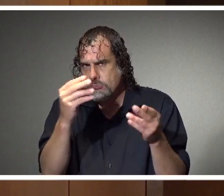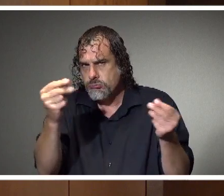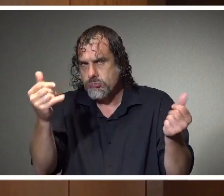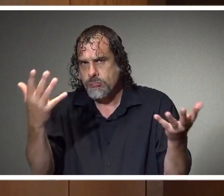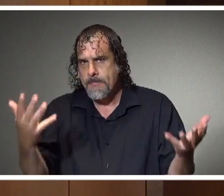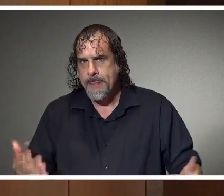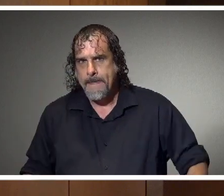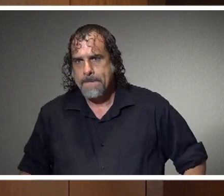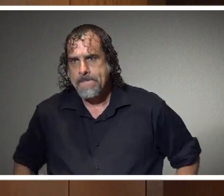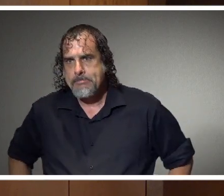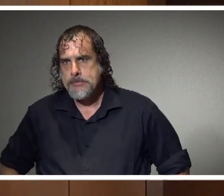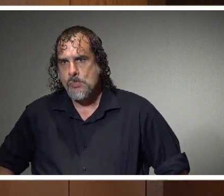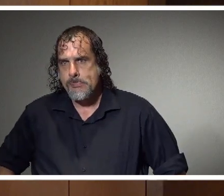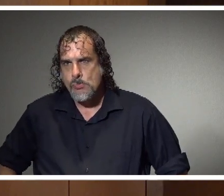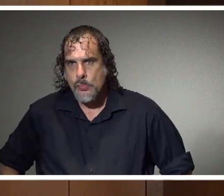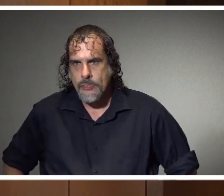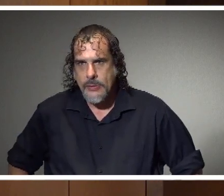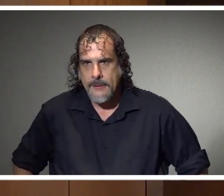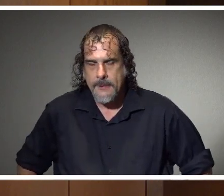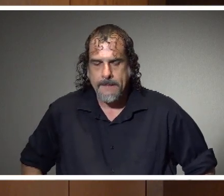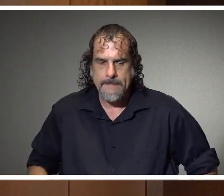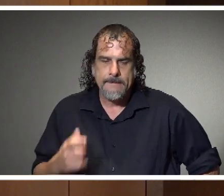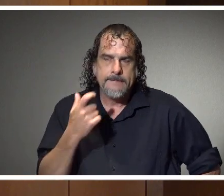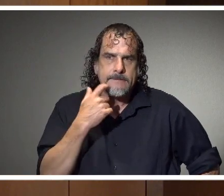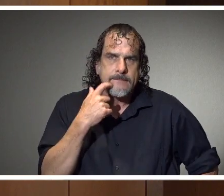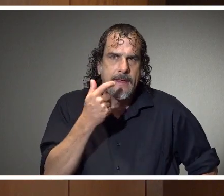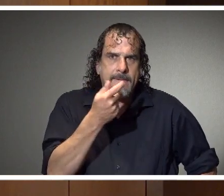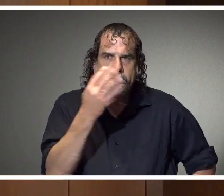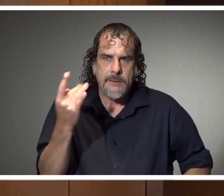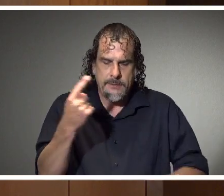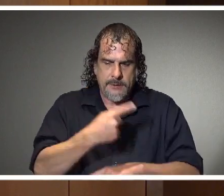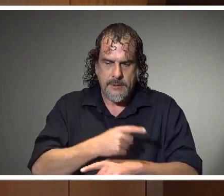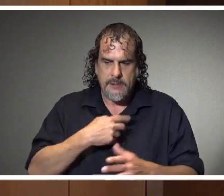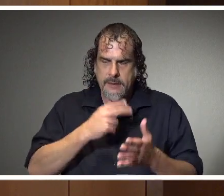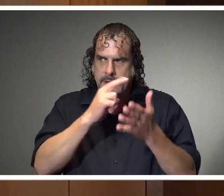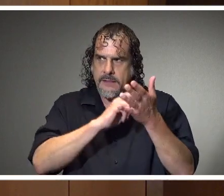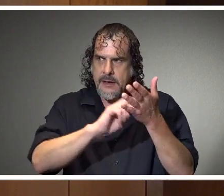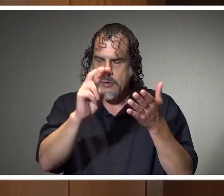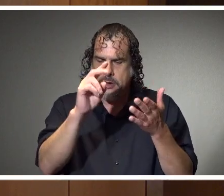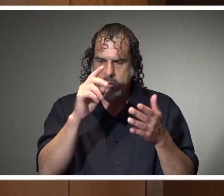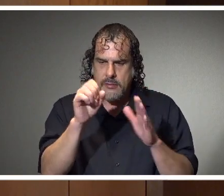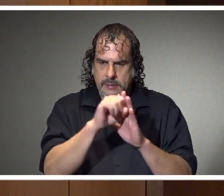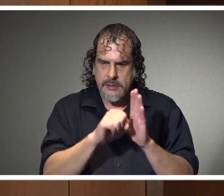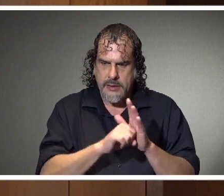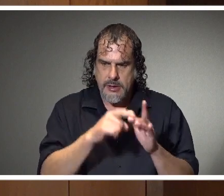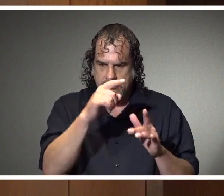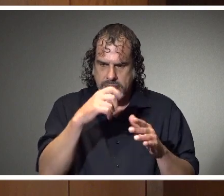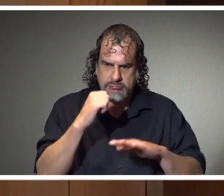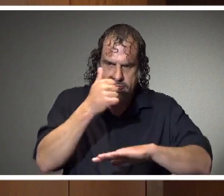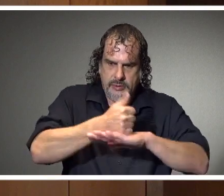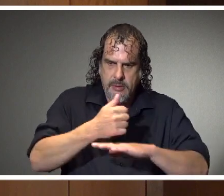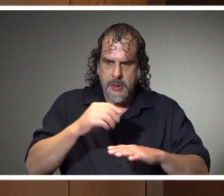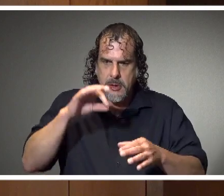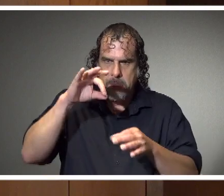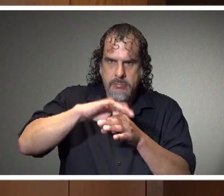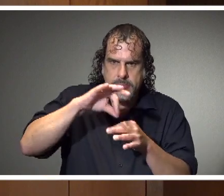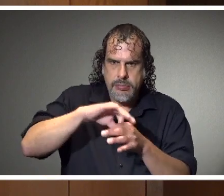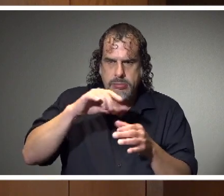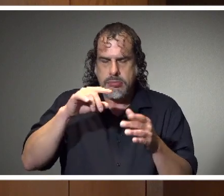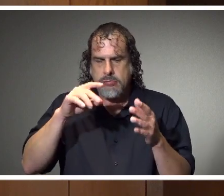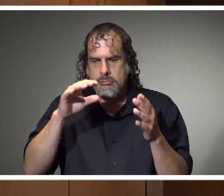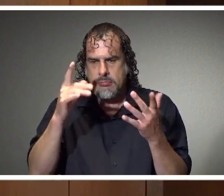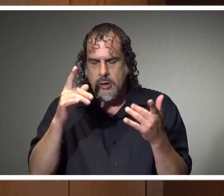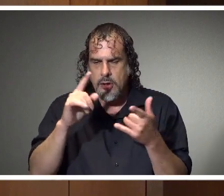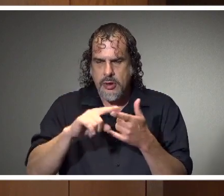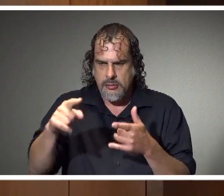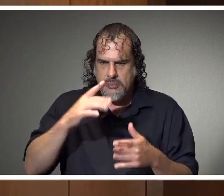Governor, in the last few days, the Secretary of State put out the contingency plan for the November elections. I know you were talking about PPE. We've